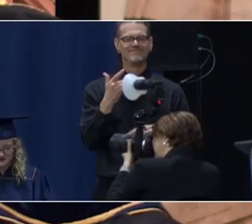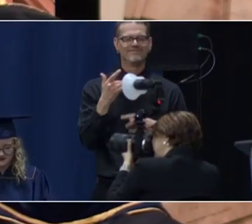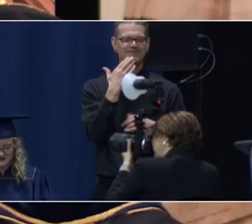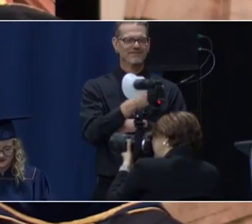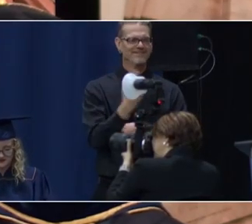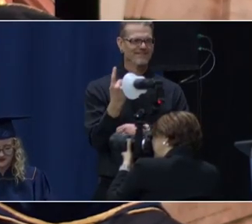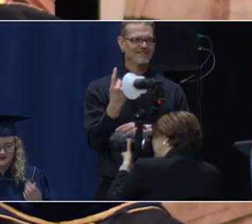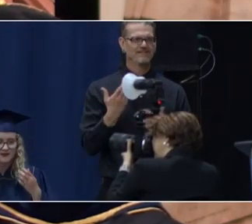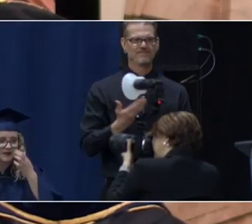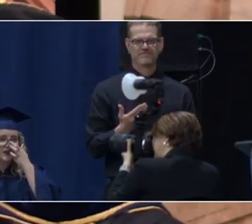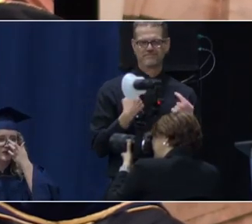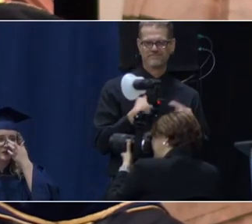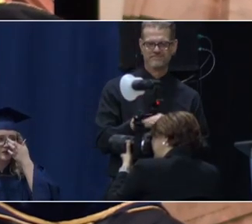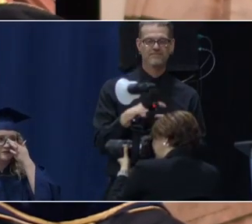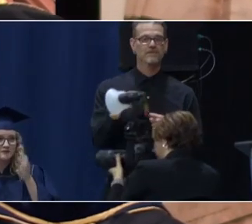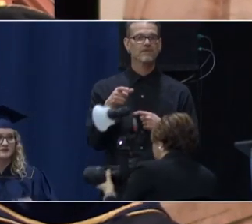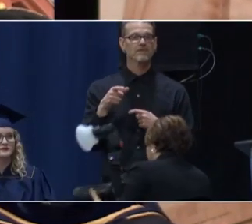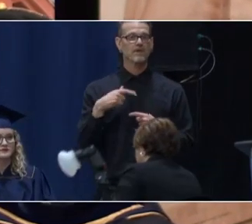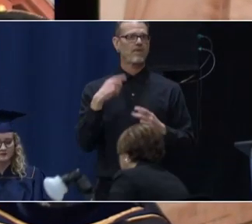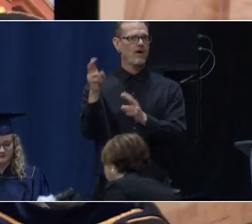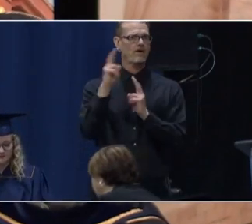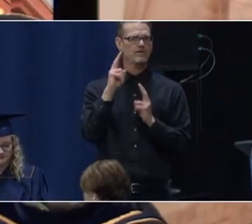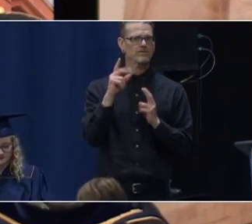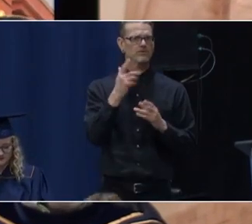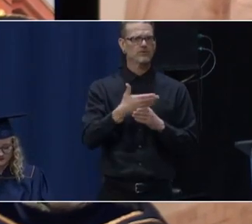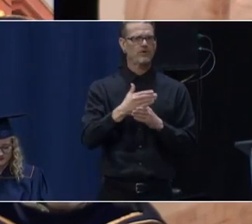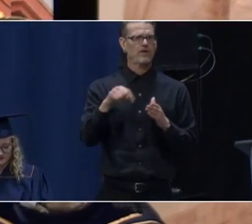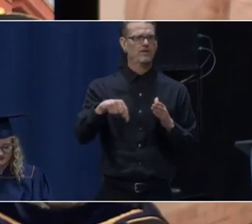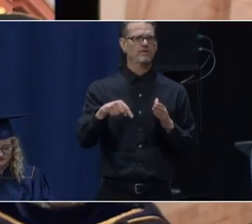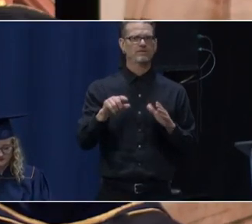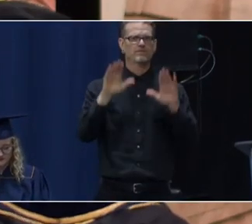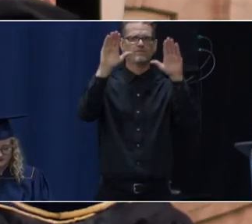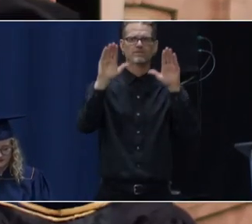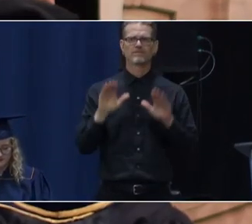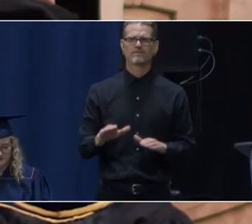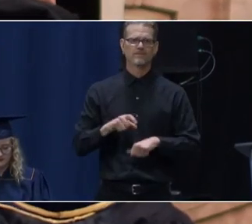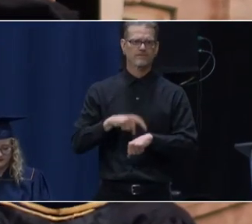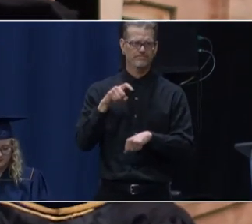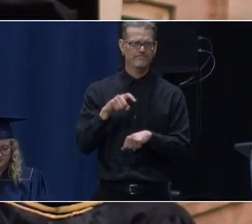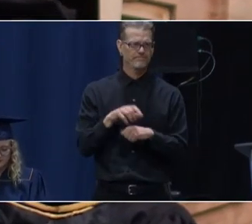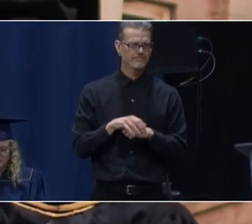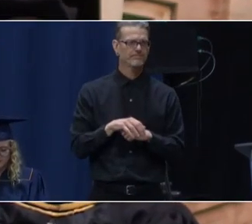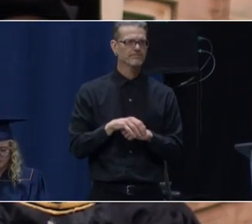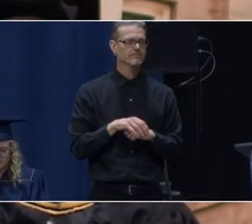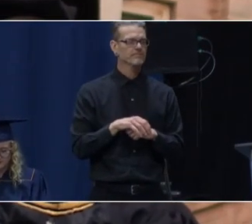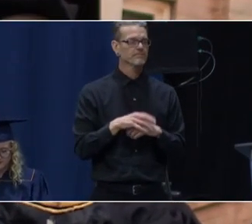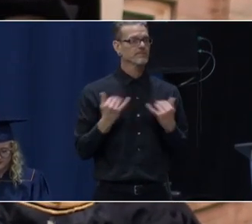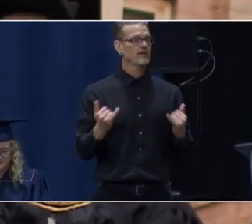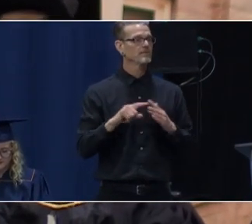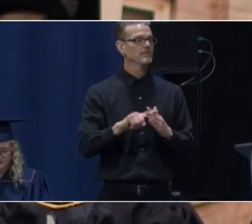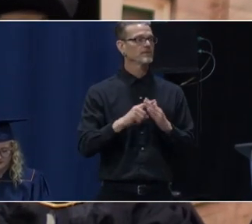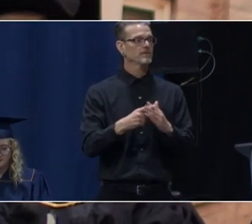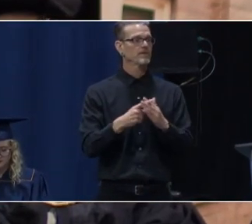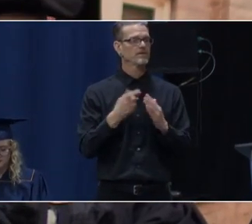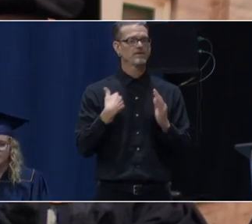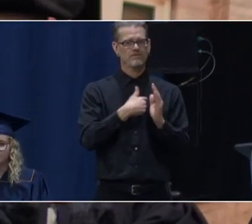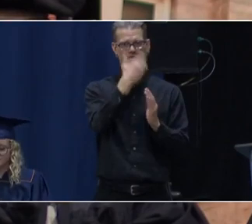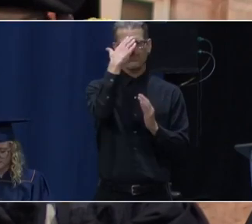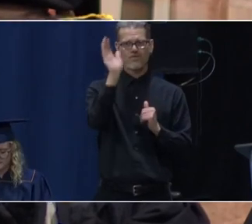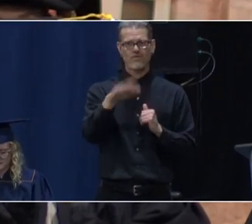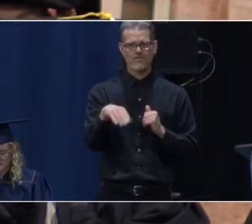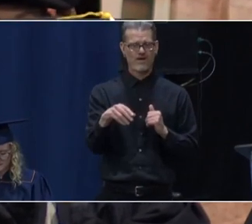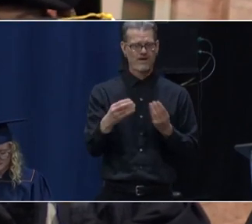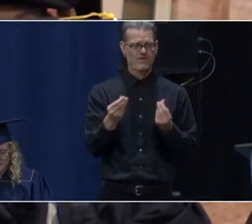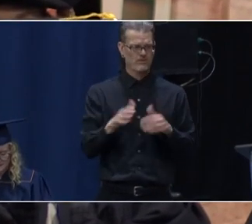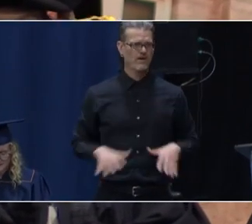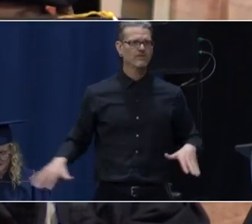I am honored to join you and share in this momentous occasion. As we begin, we acknowledge that the grounds upon which